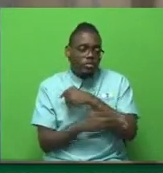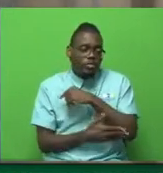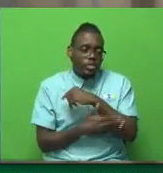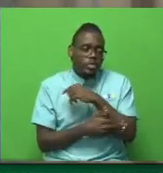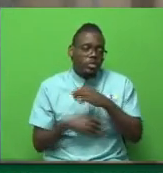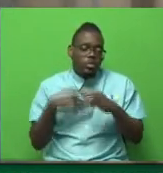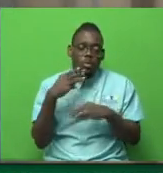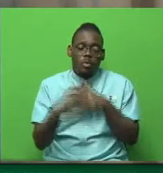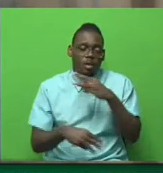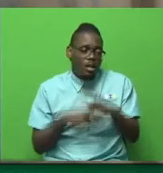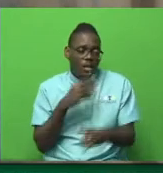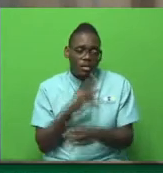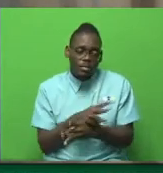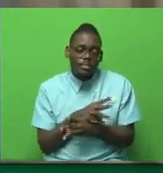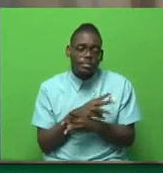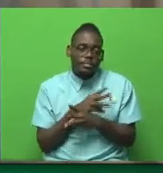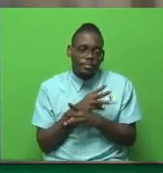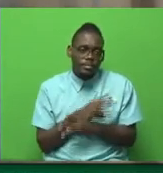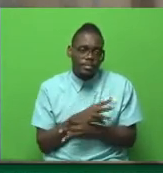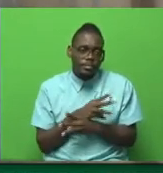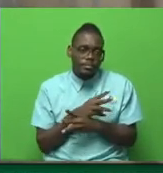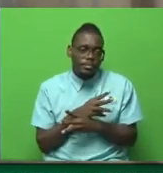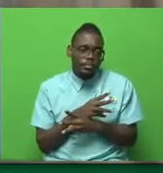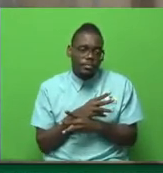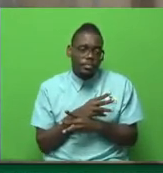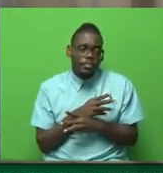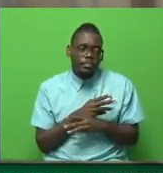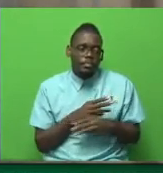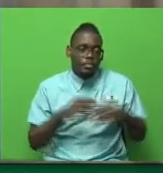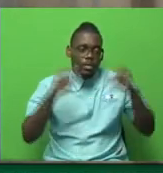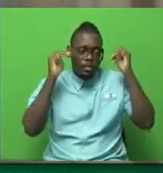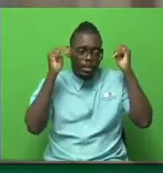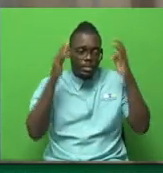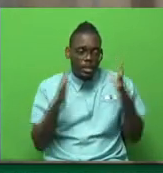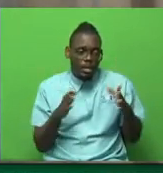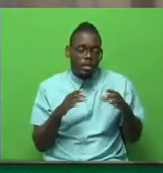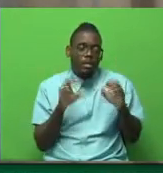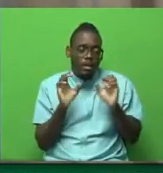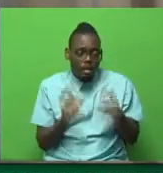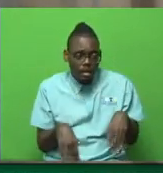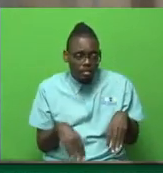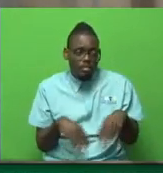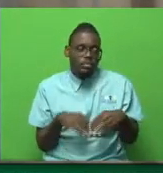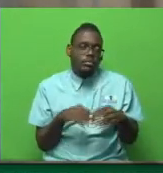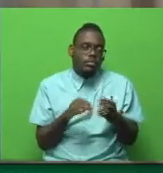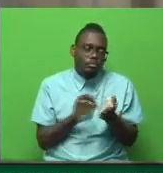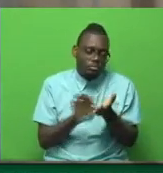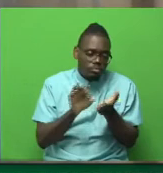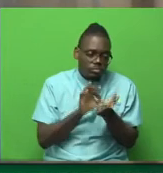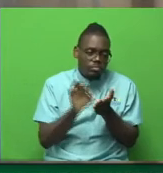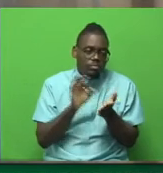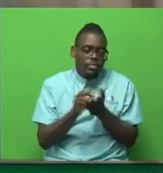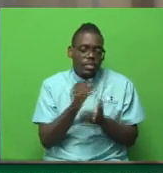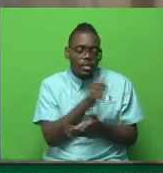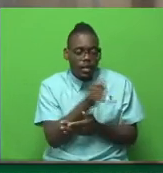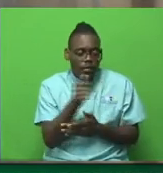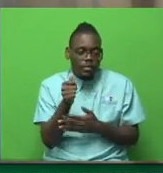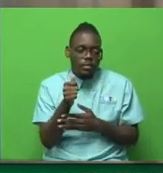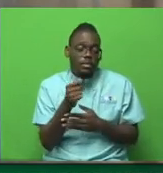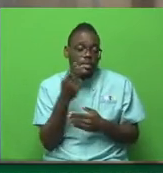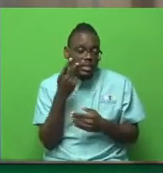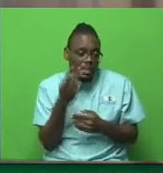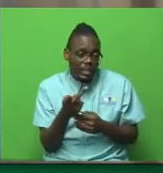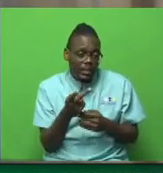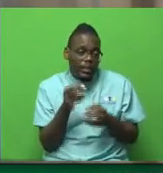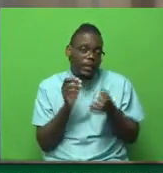his own conclusion and check it for himself and verify that what I'm saying is fact under this government you are sabotaging the future